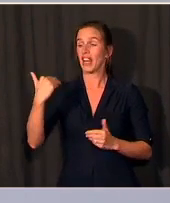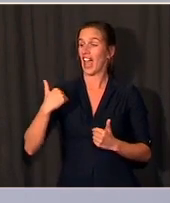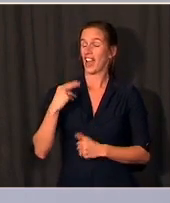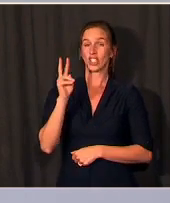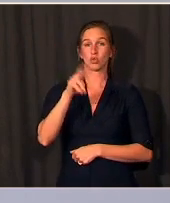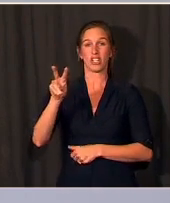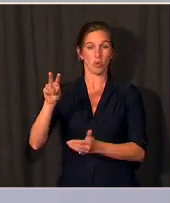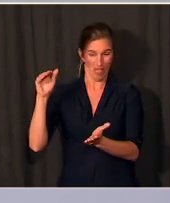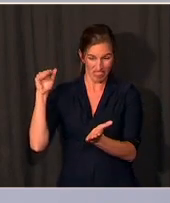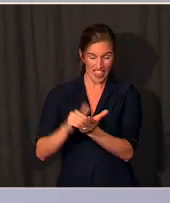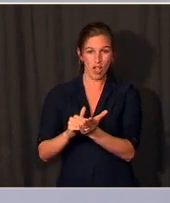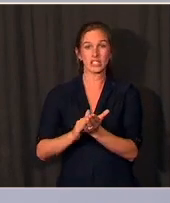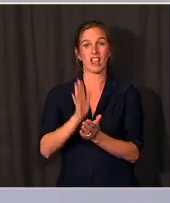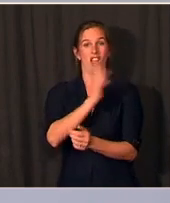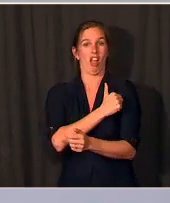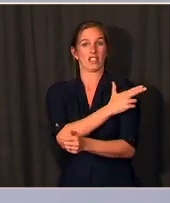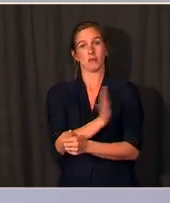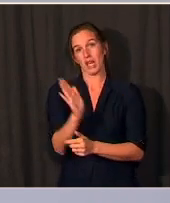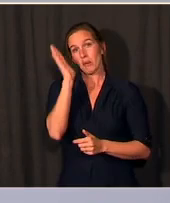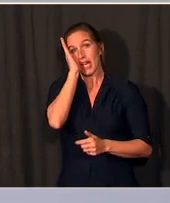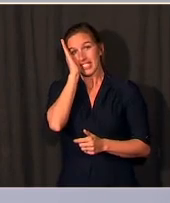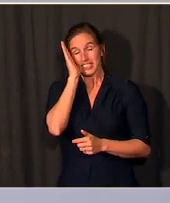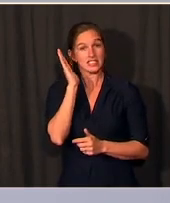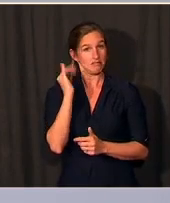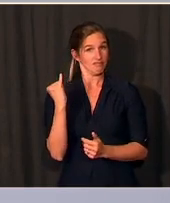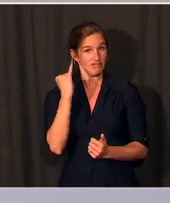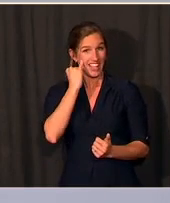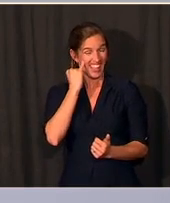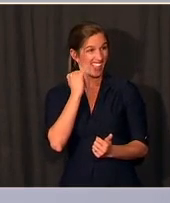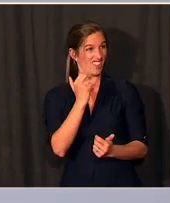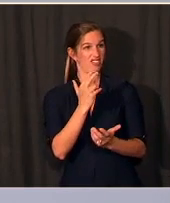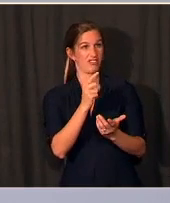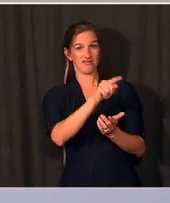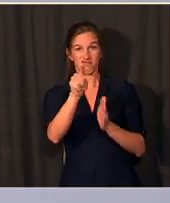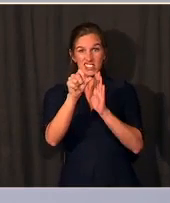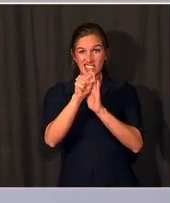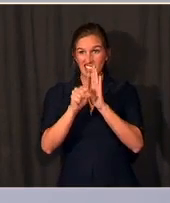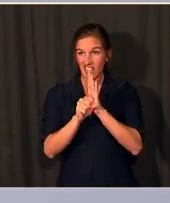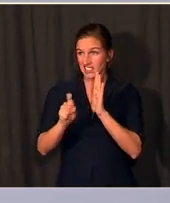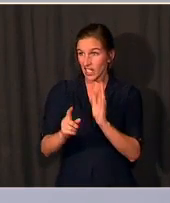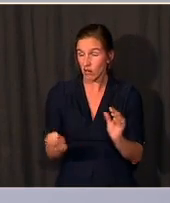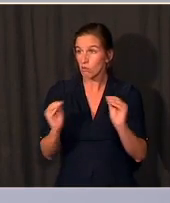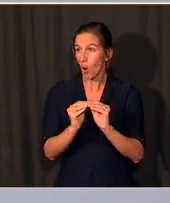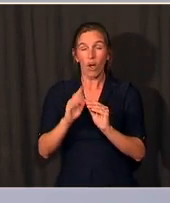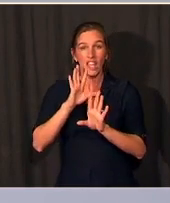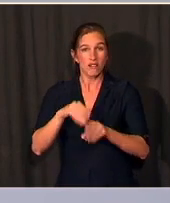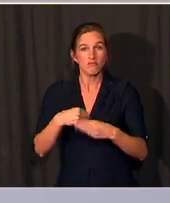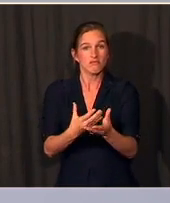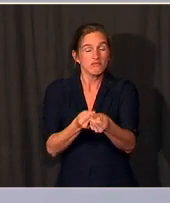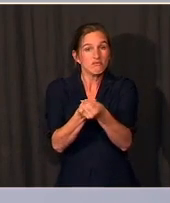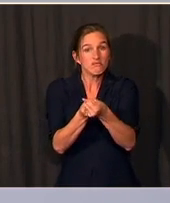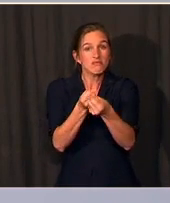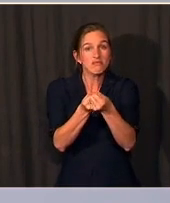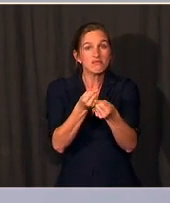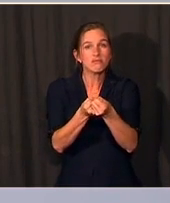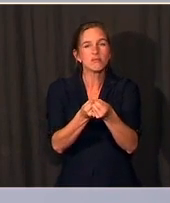states and jurisdictions that need additional capacity. But we think that it's going to start going down,